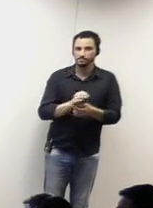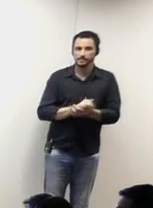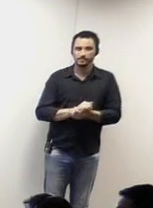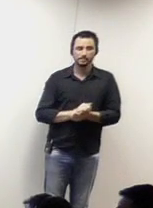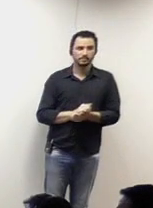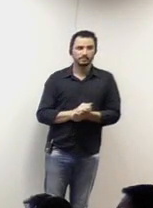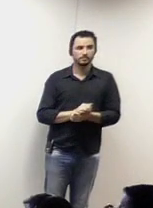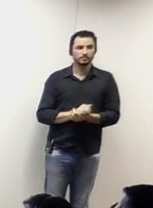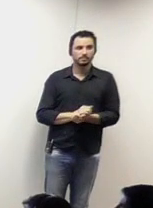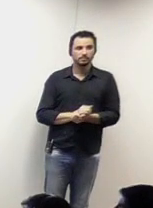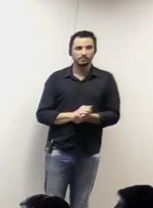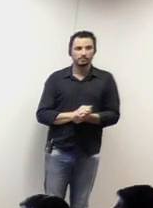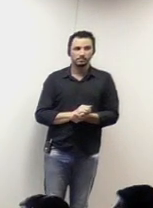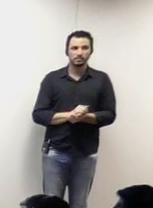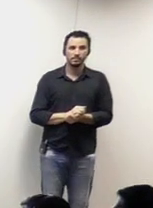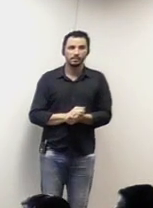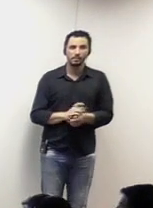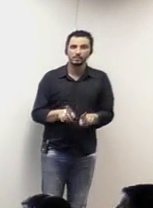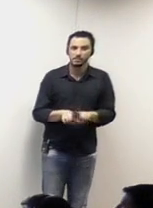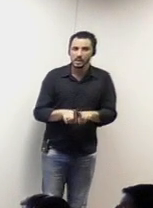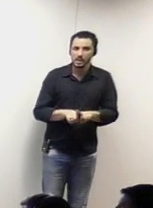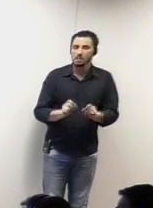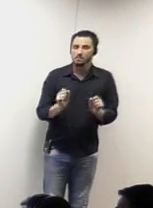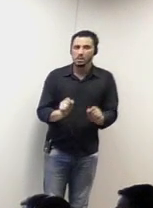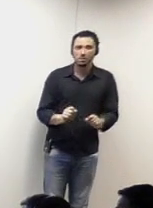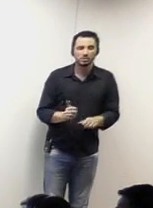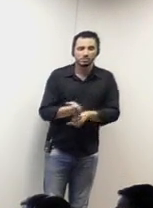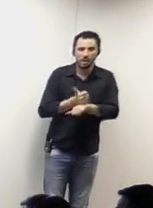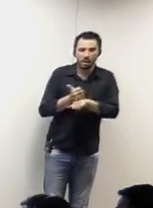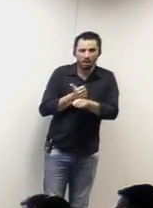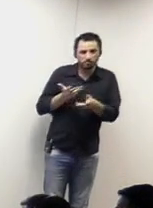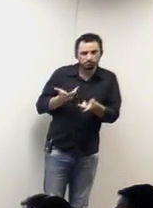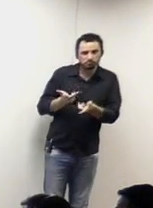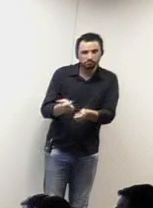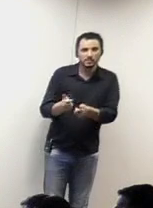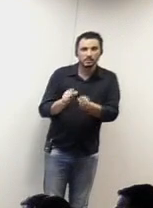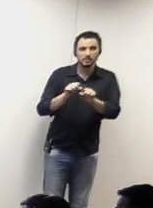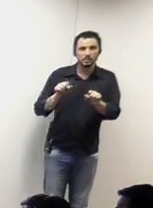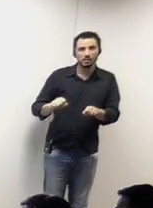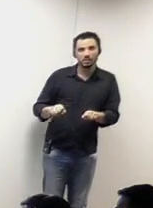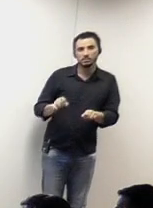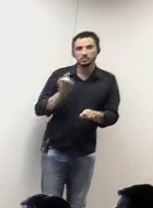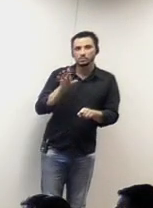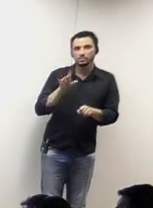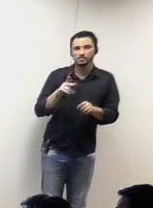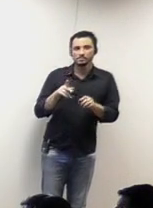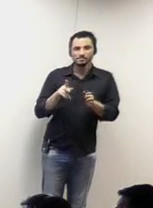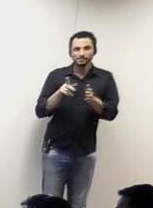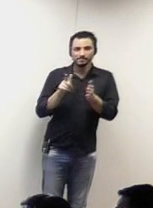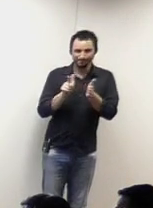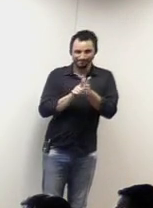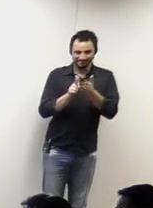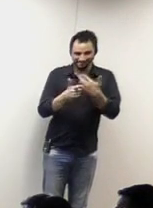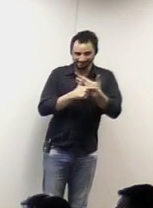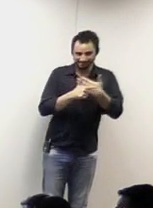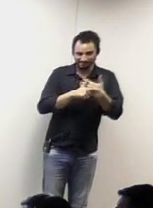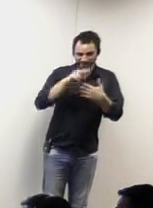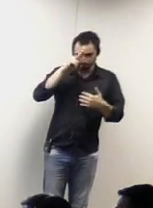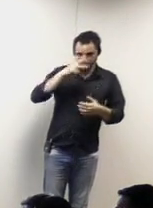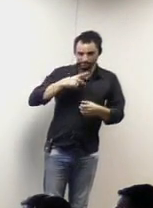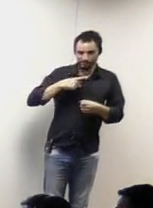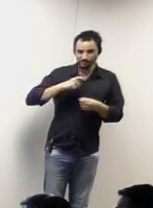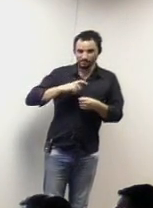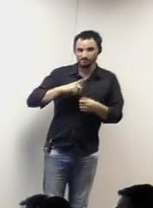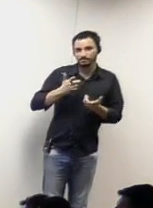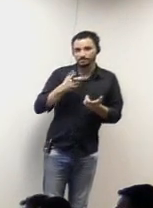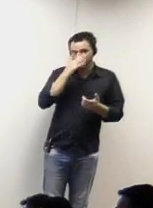We also can optimize the entire system instead of the individual parts. More typically, you're going to see systems, people working on little small parts here and